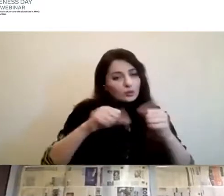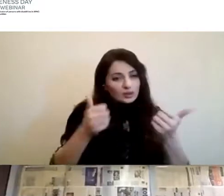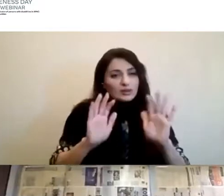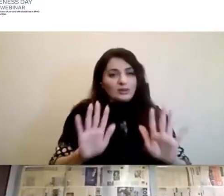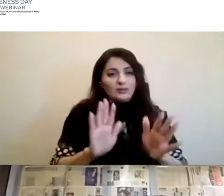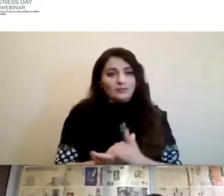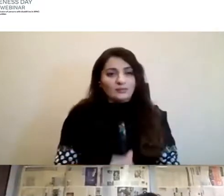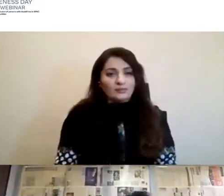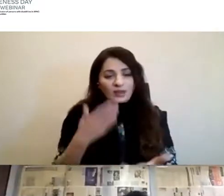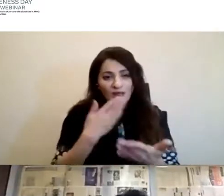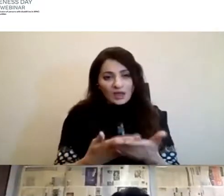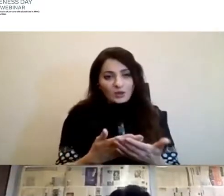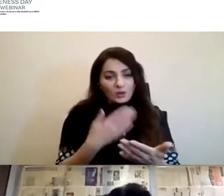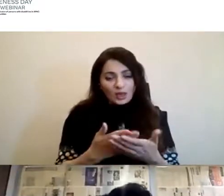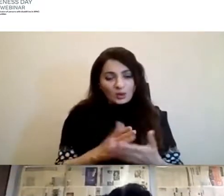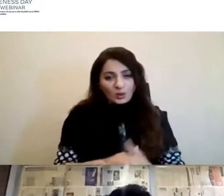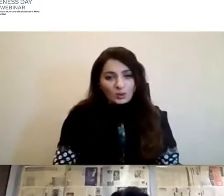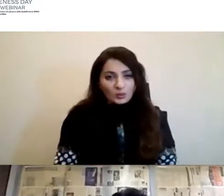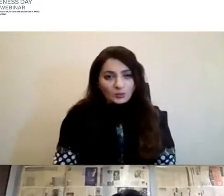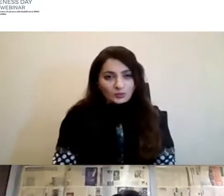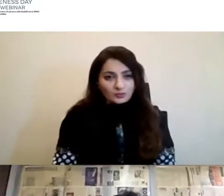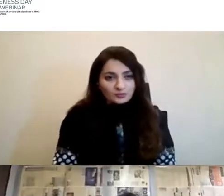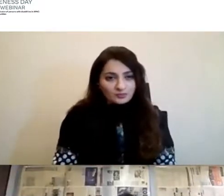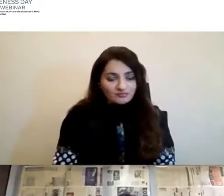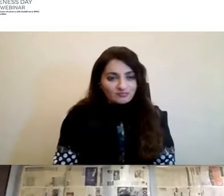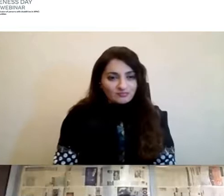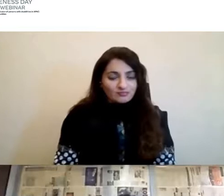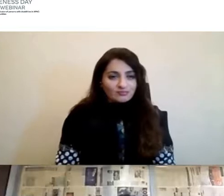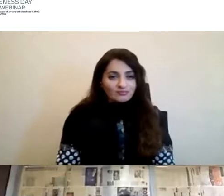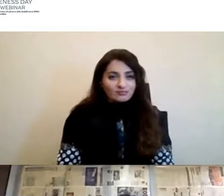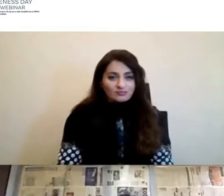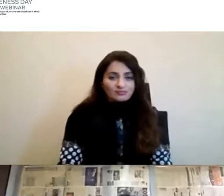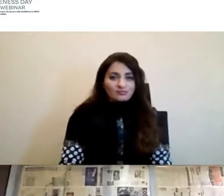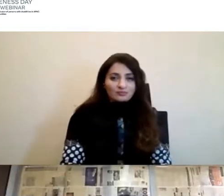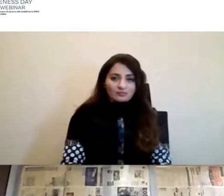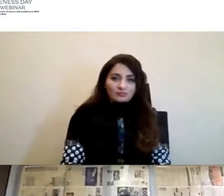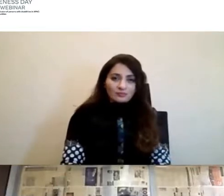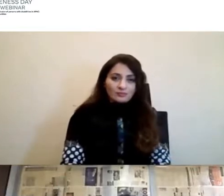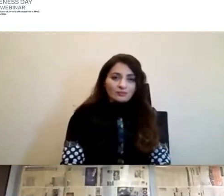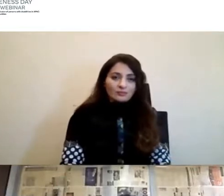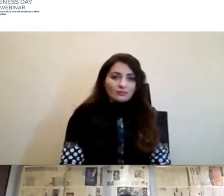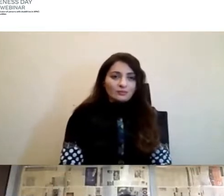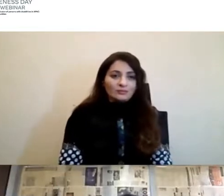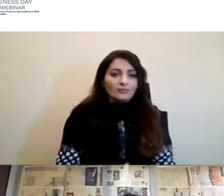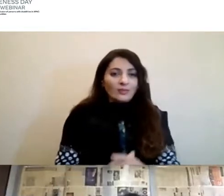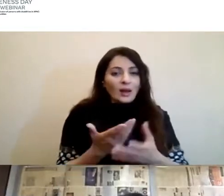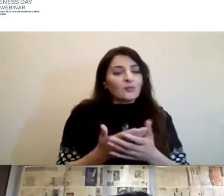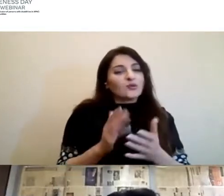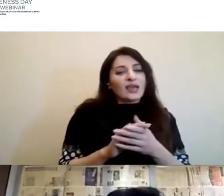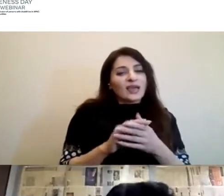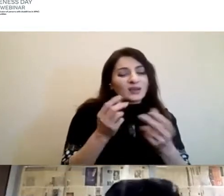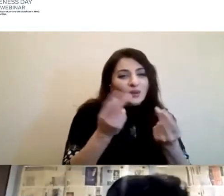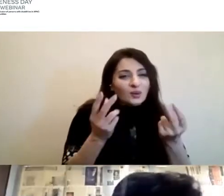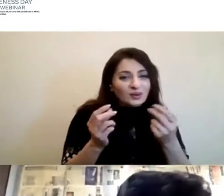Thank you so much, Charita. Let's hope you're right. Yeah, I remembered an old joke. There was, I think, a New